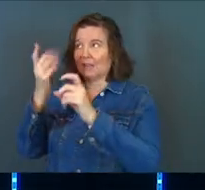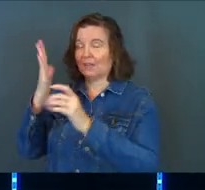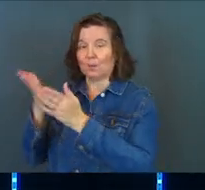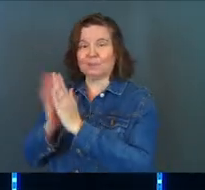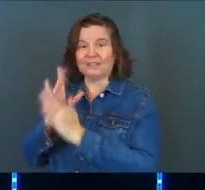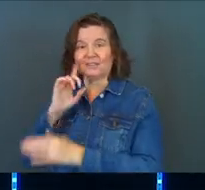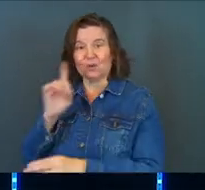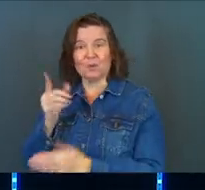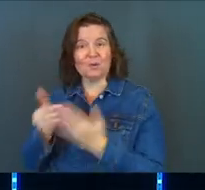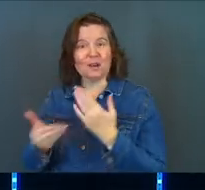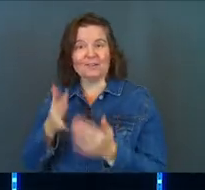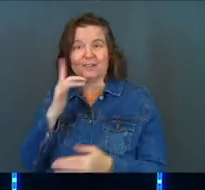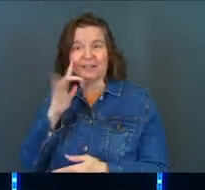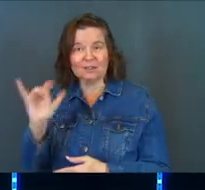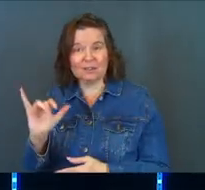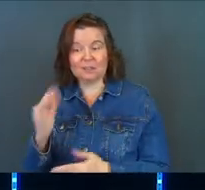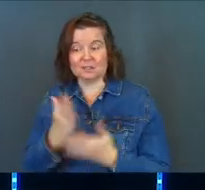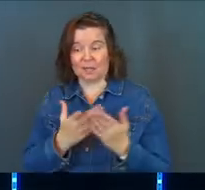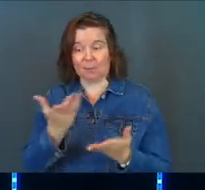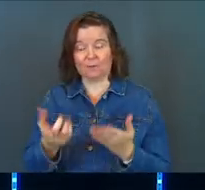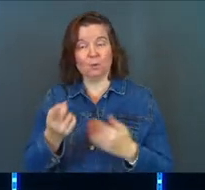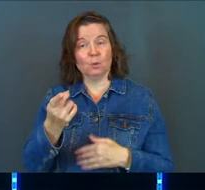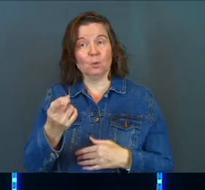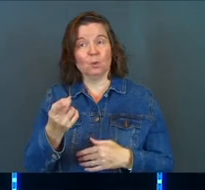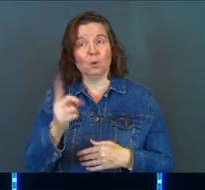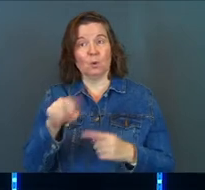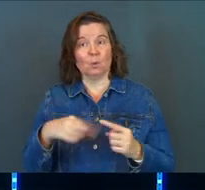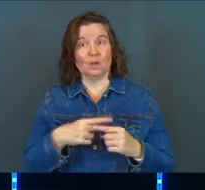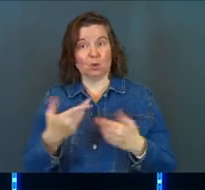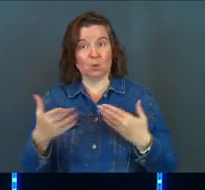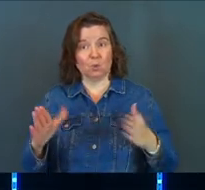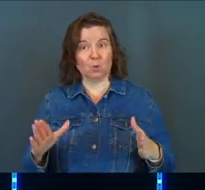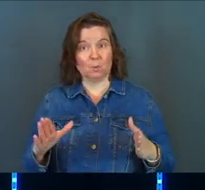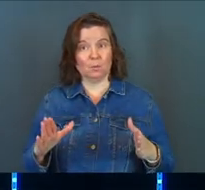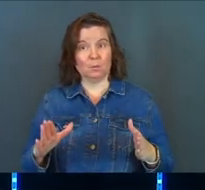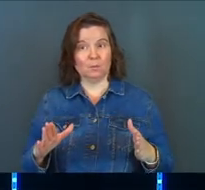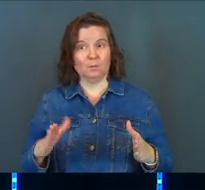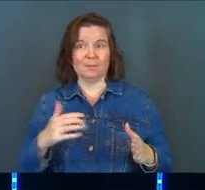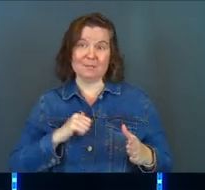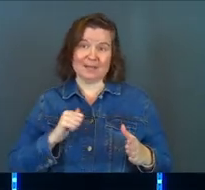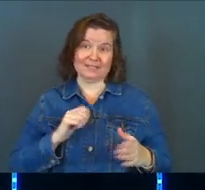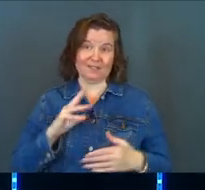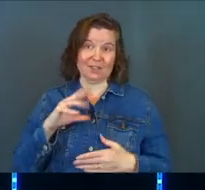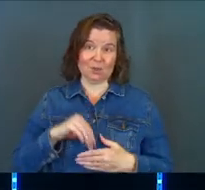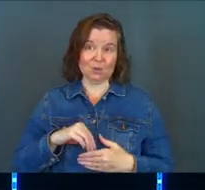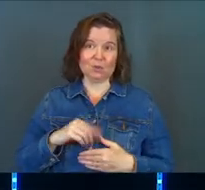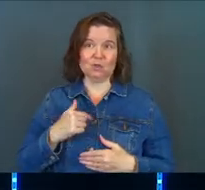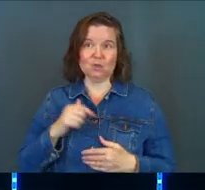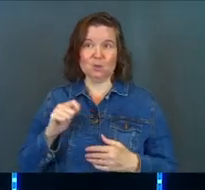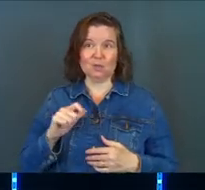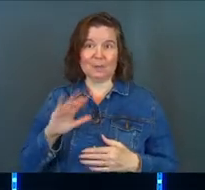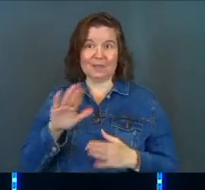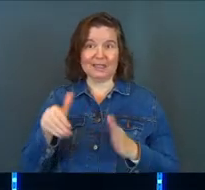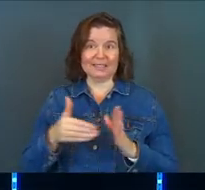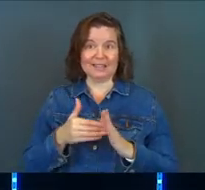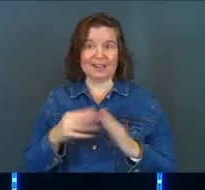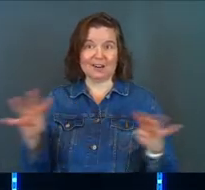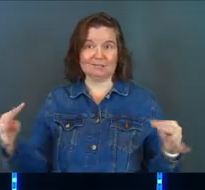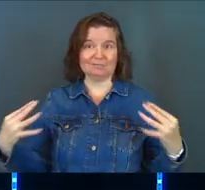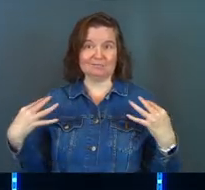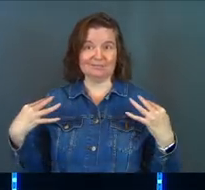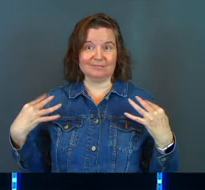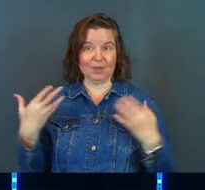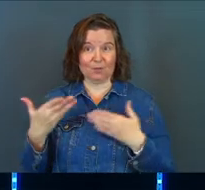right? Some of you guys, when you're in the room, myself included, you can be the center of the